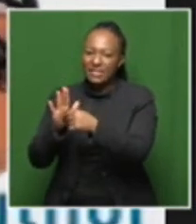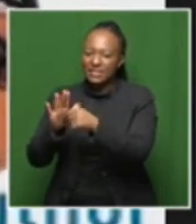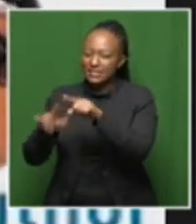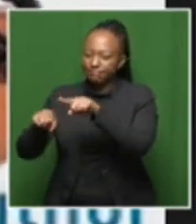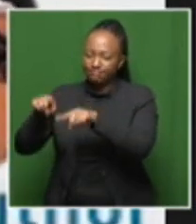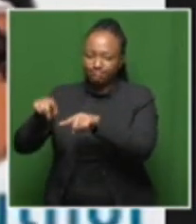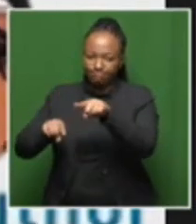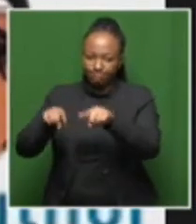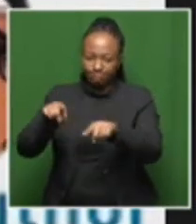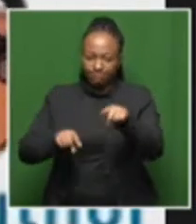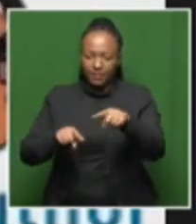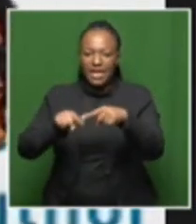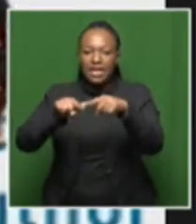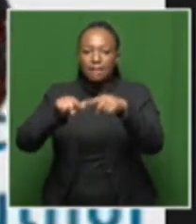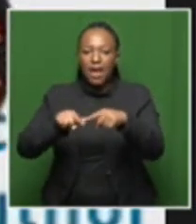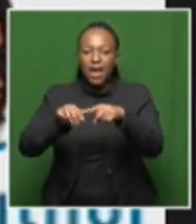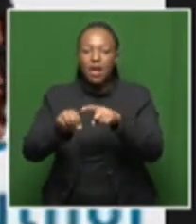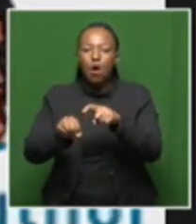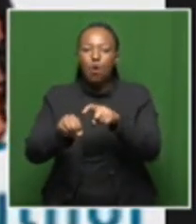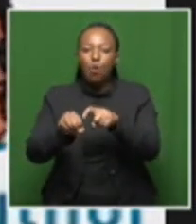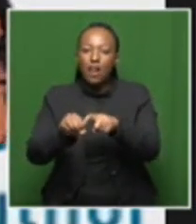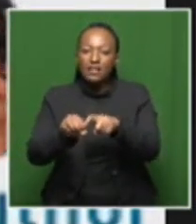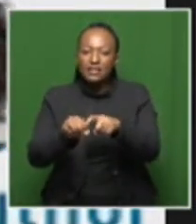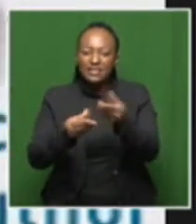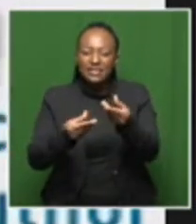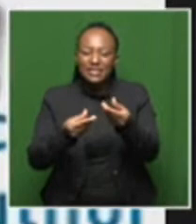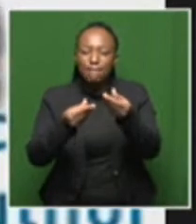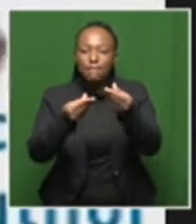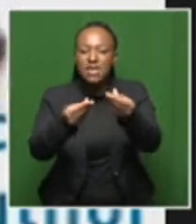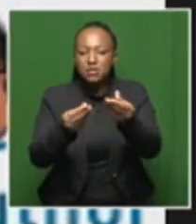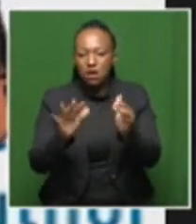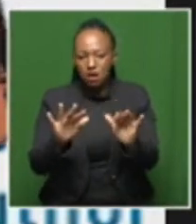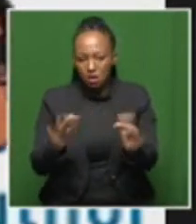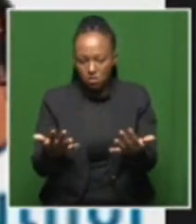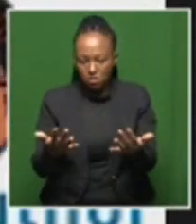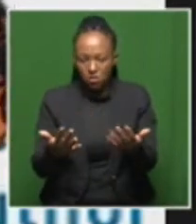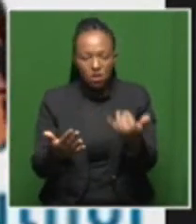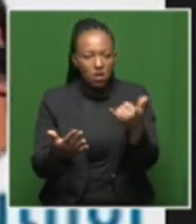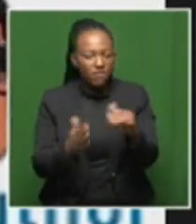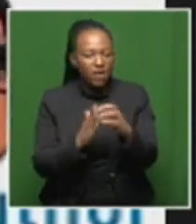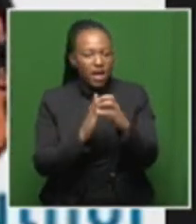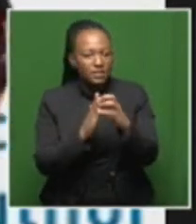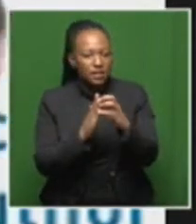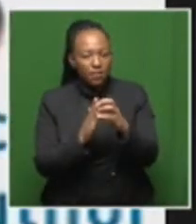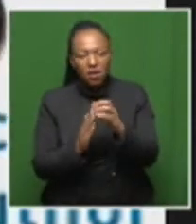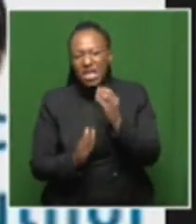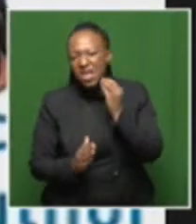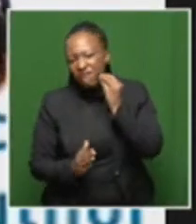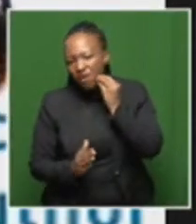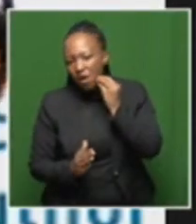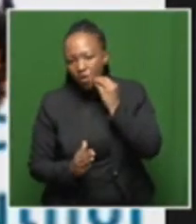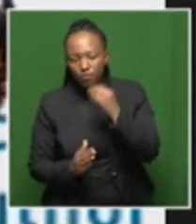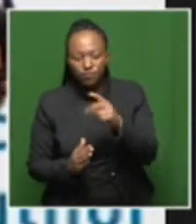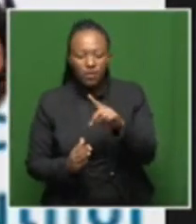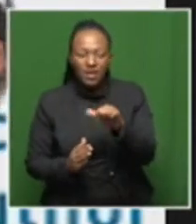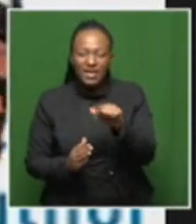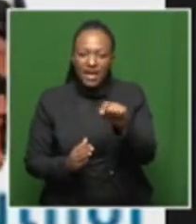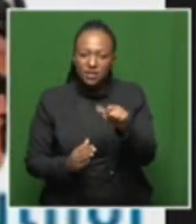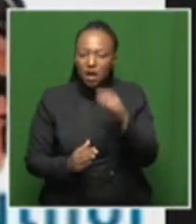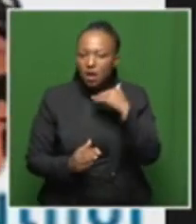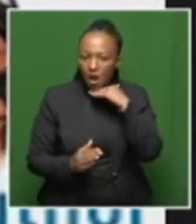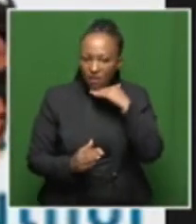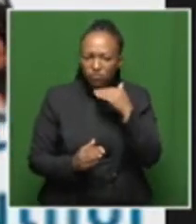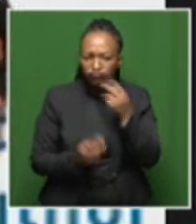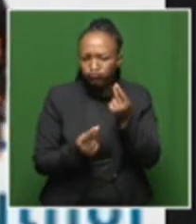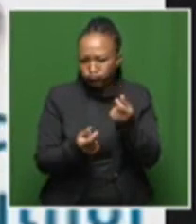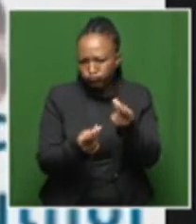really depends on the quality of the submission. And so if the data is adequate, it goes through quite a quick